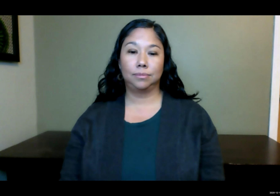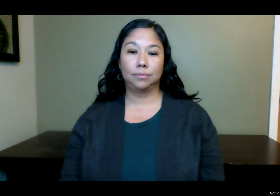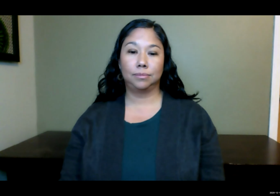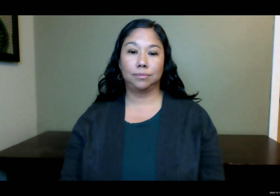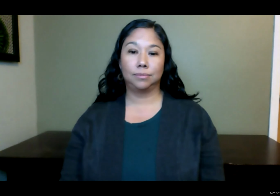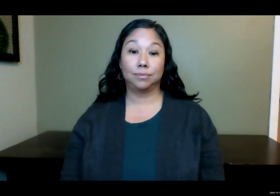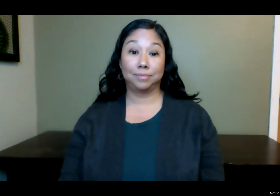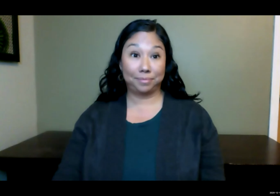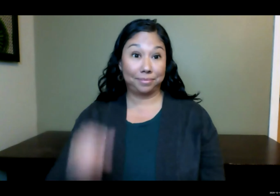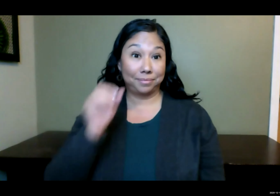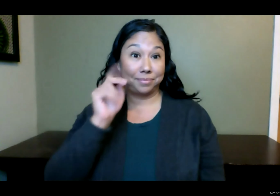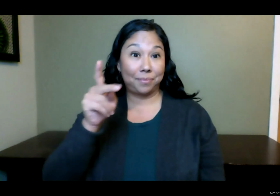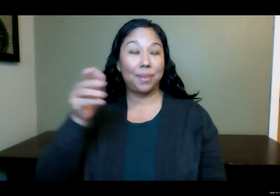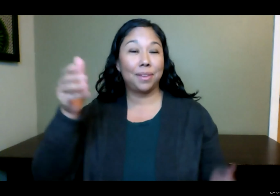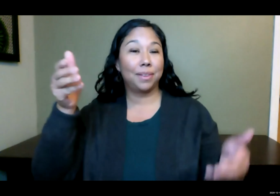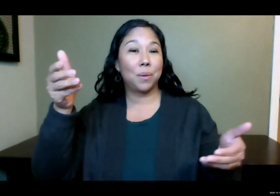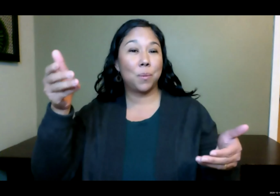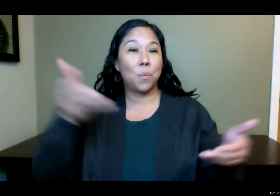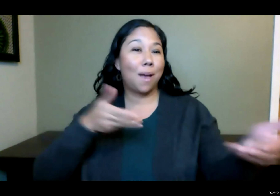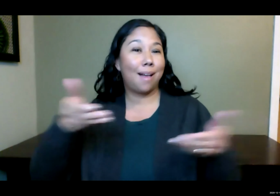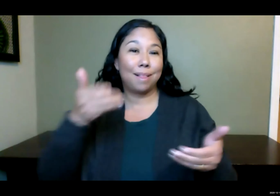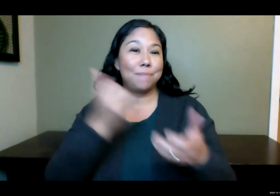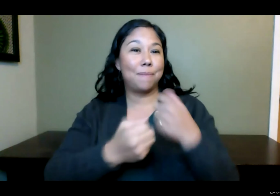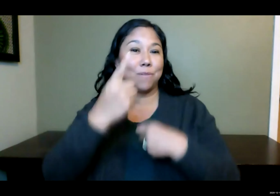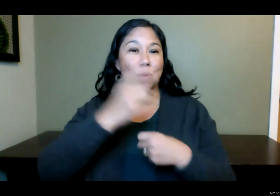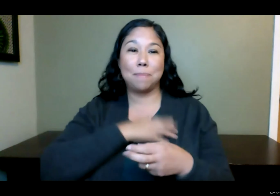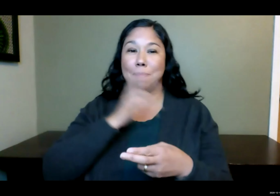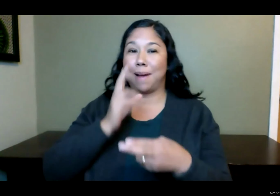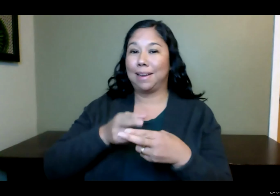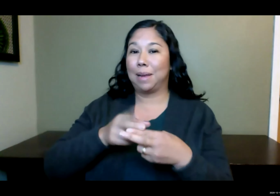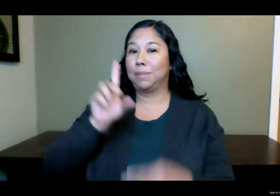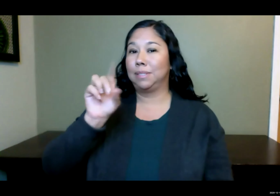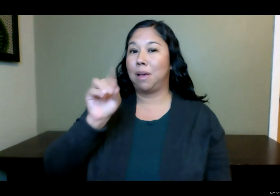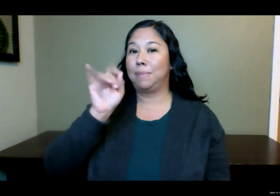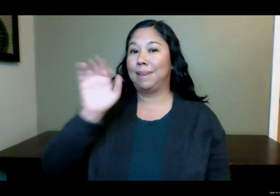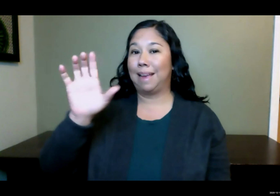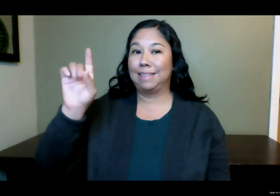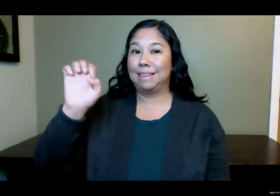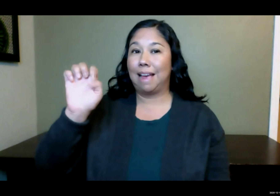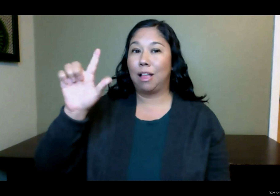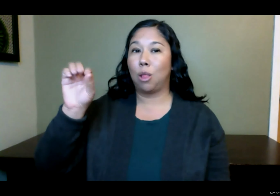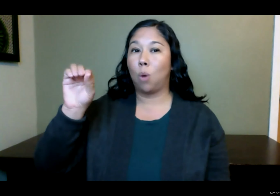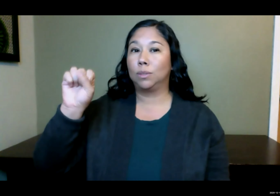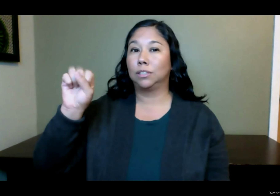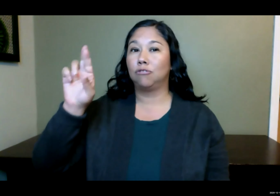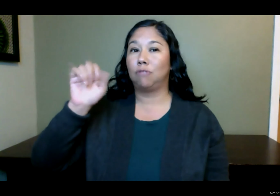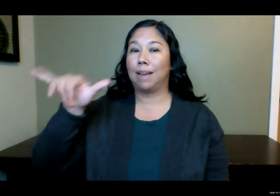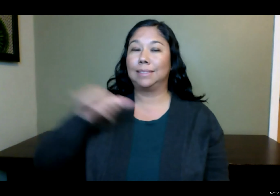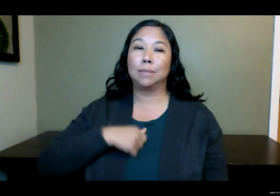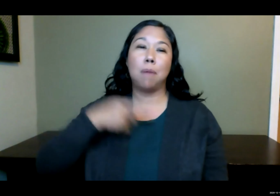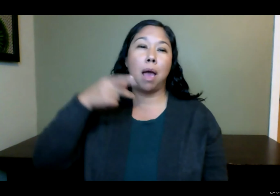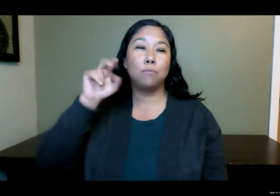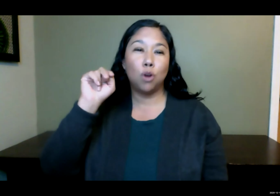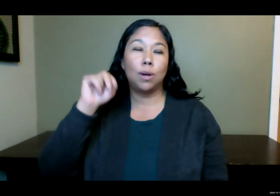Okay, welcome everyone. My name is Dominic De Los Reyes. My pronouns are he, him, and they, them. I am